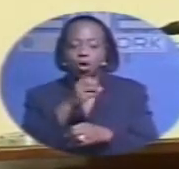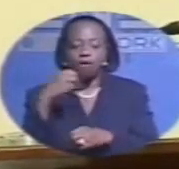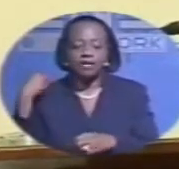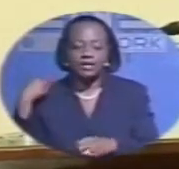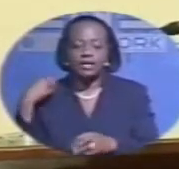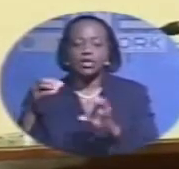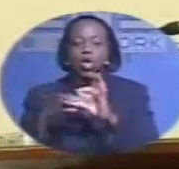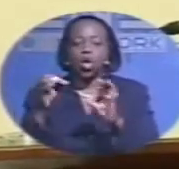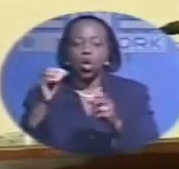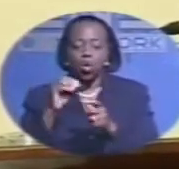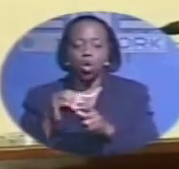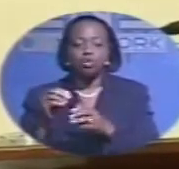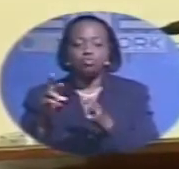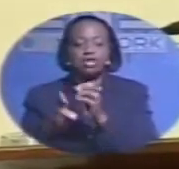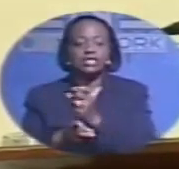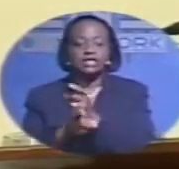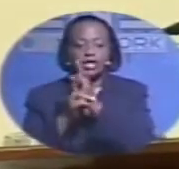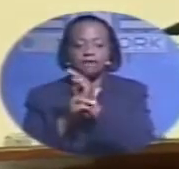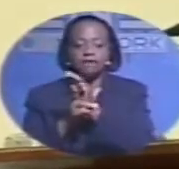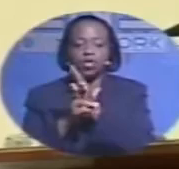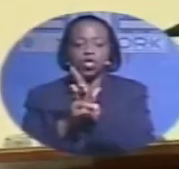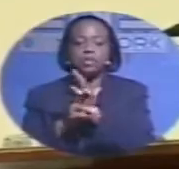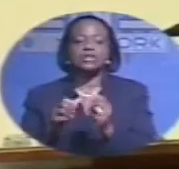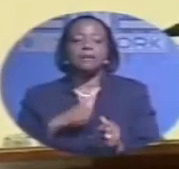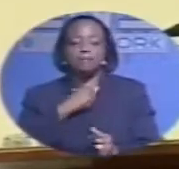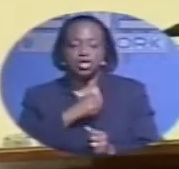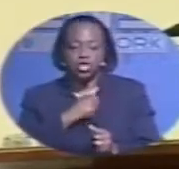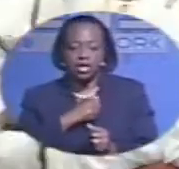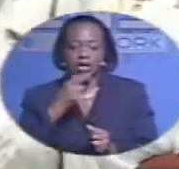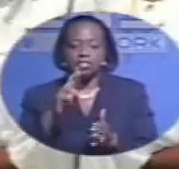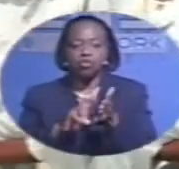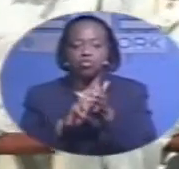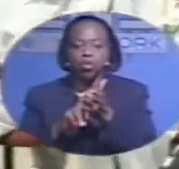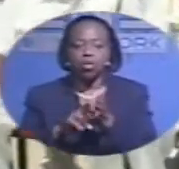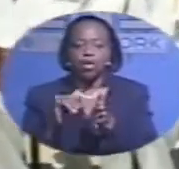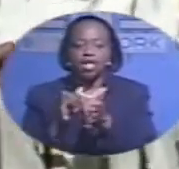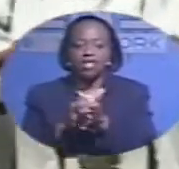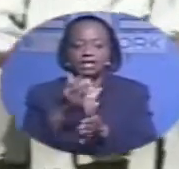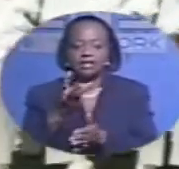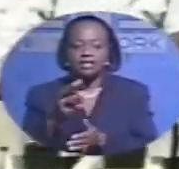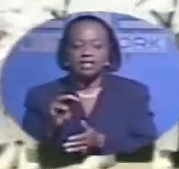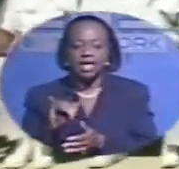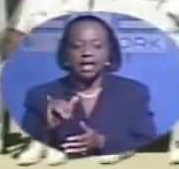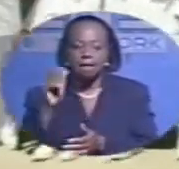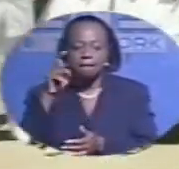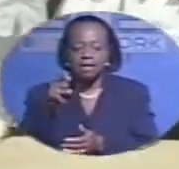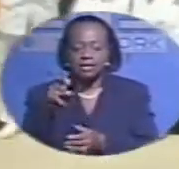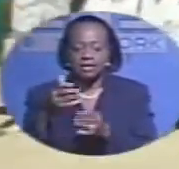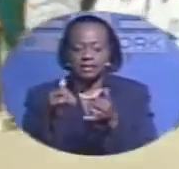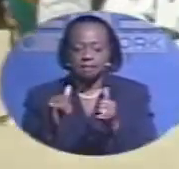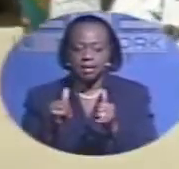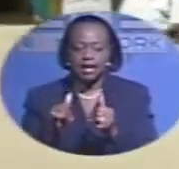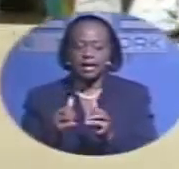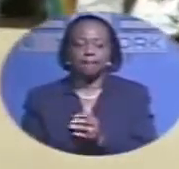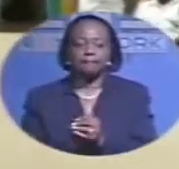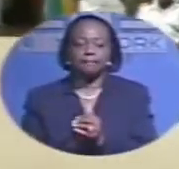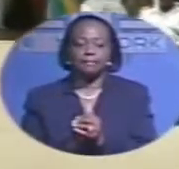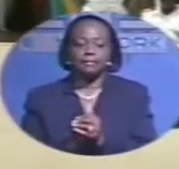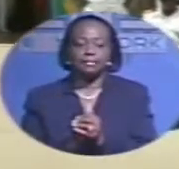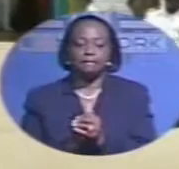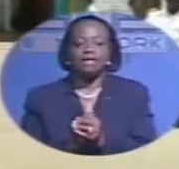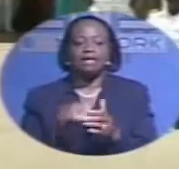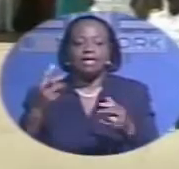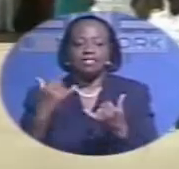the demanding role that these persons must play. The passing out ceremony comes after 7 weeks of